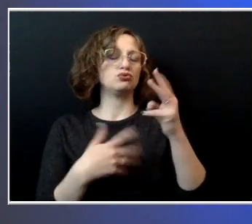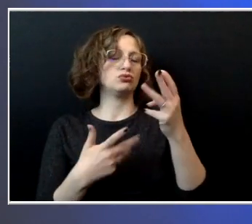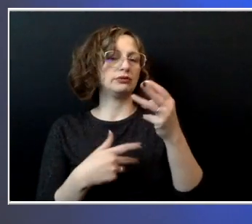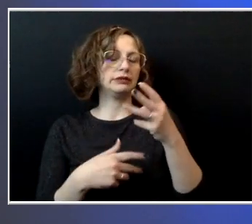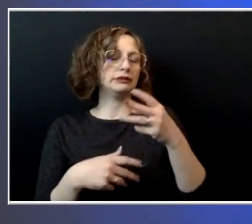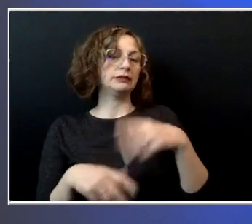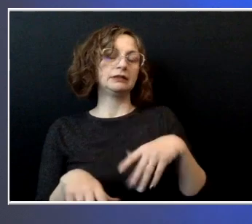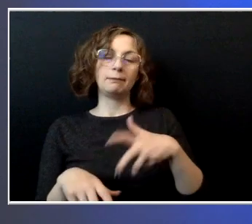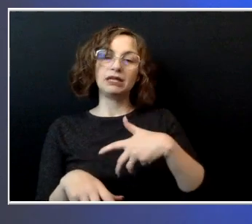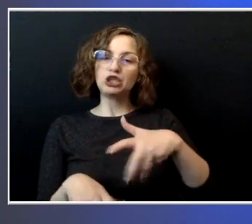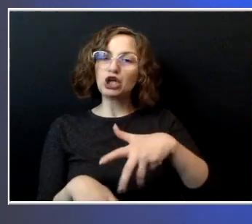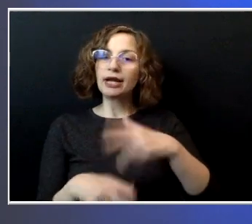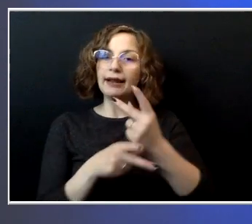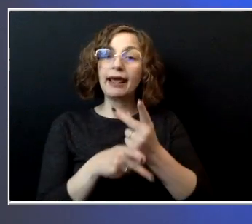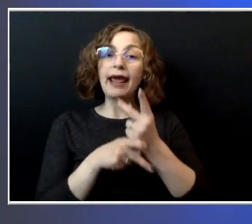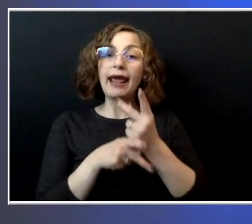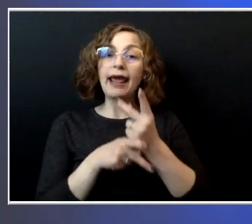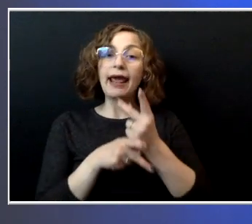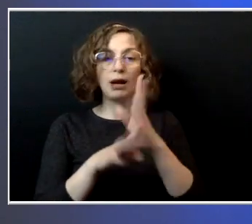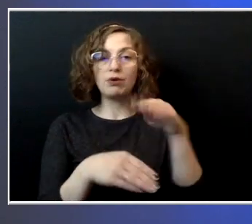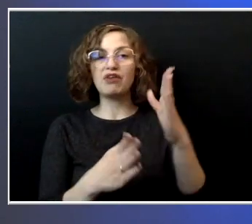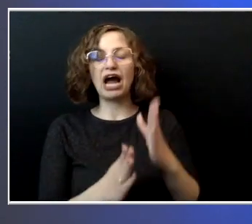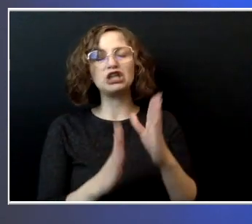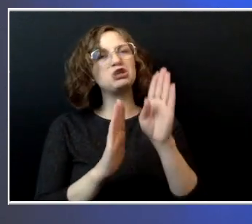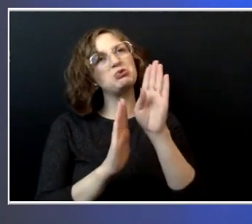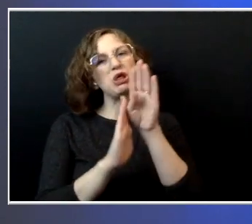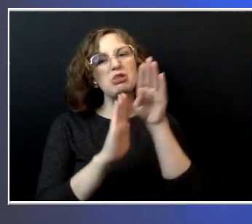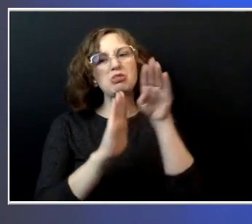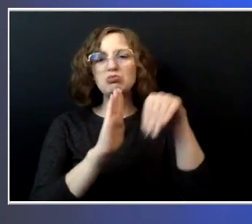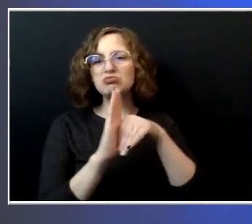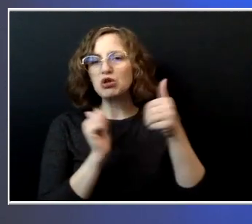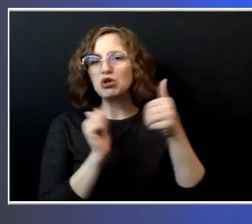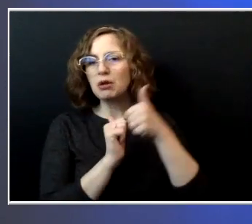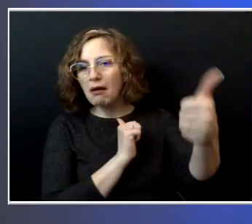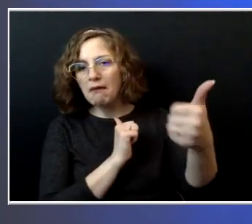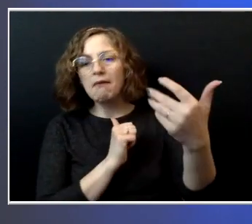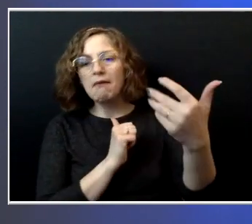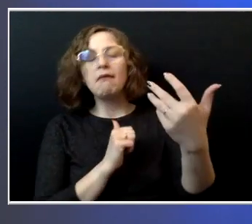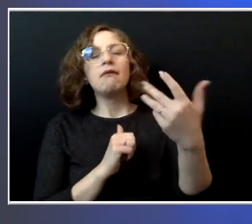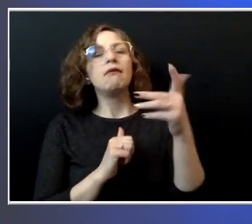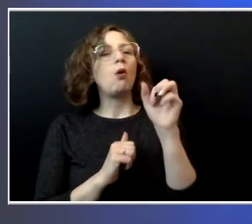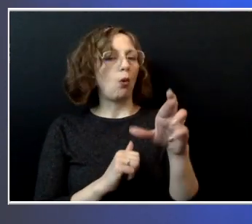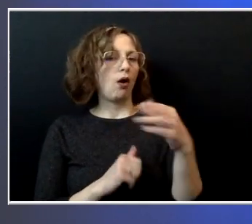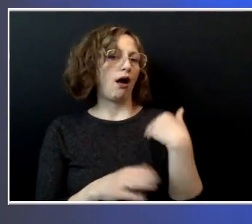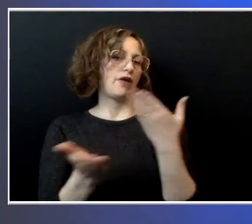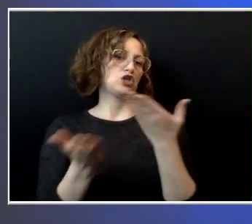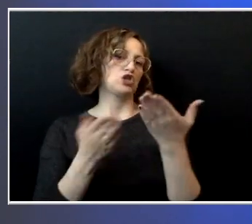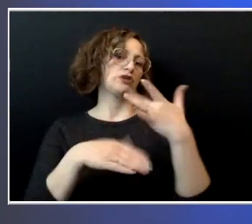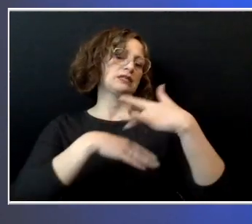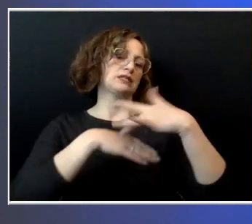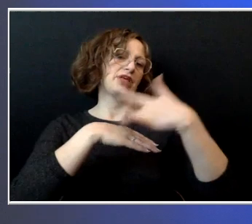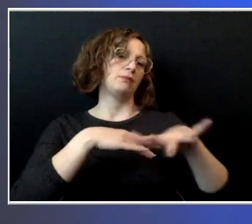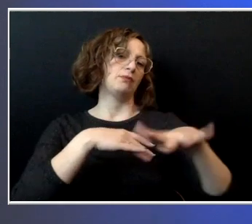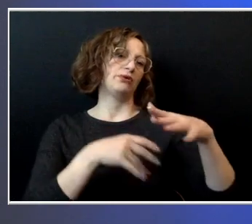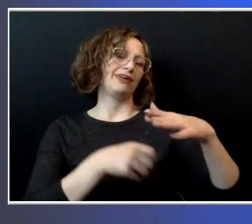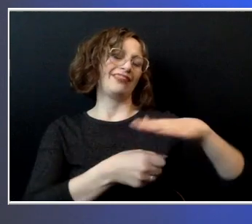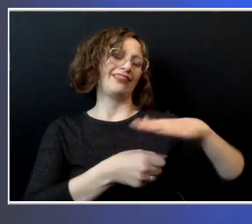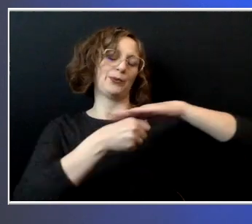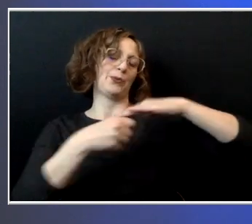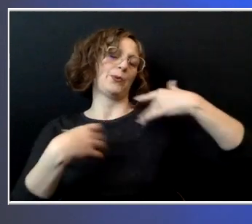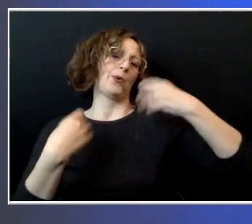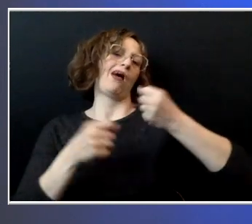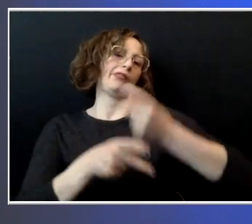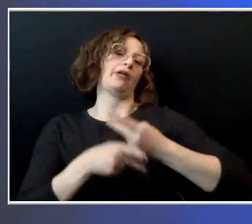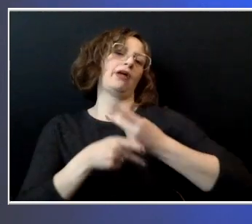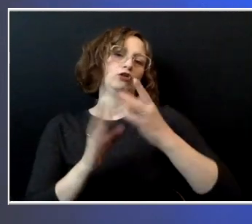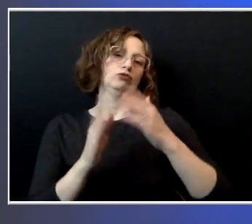a 30-minute, 30-mile drive, if you would, or having those services available within that local healthcare system. So we